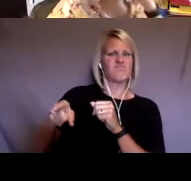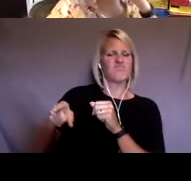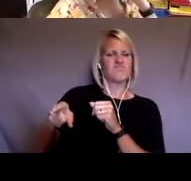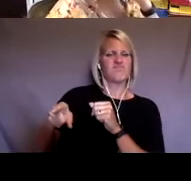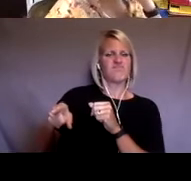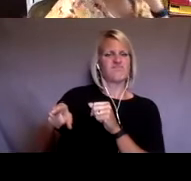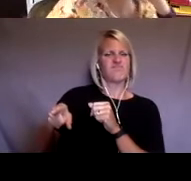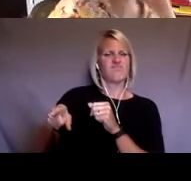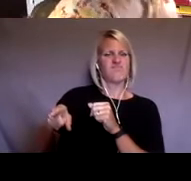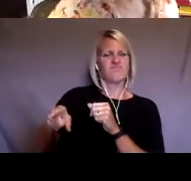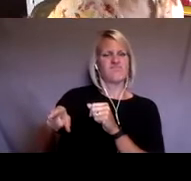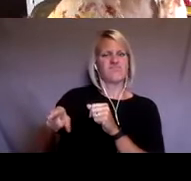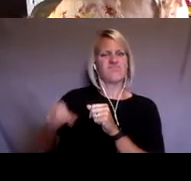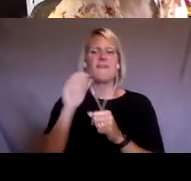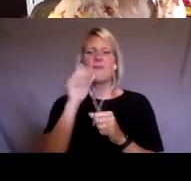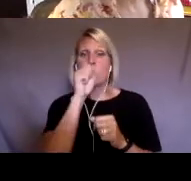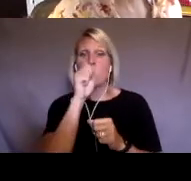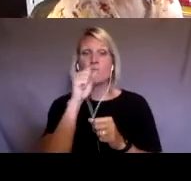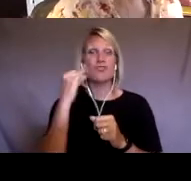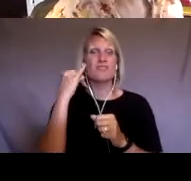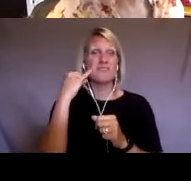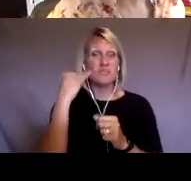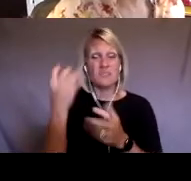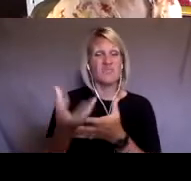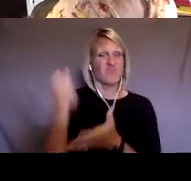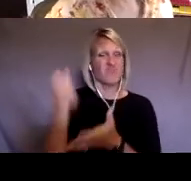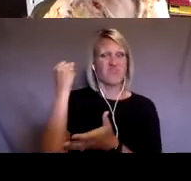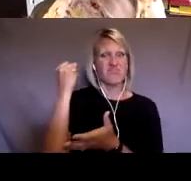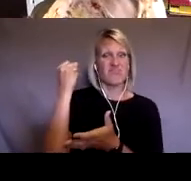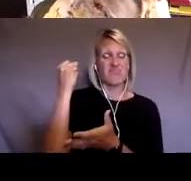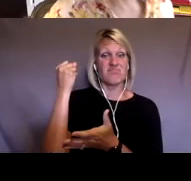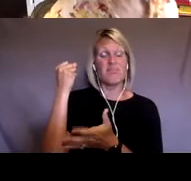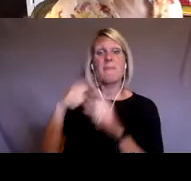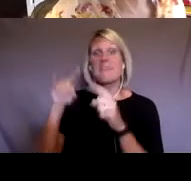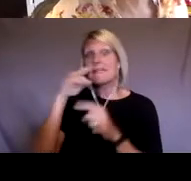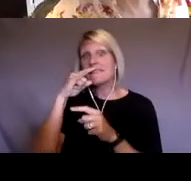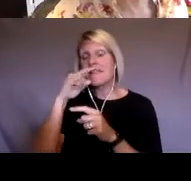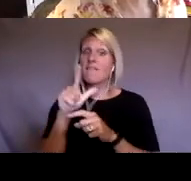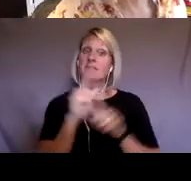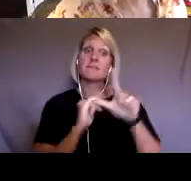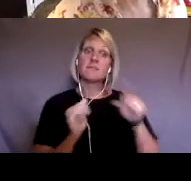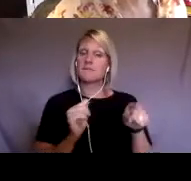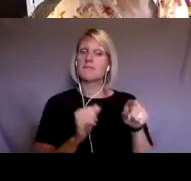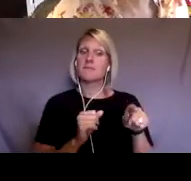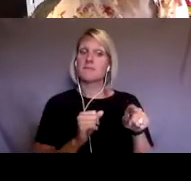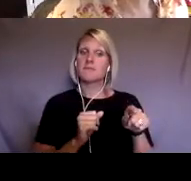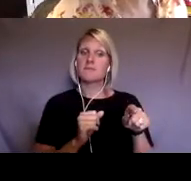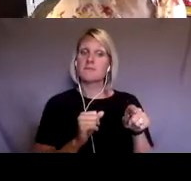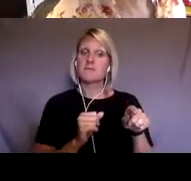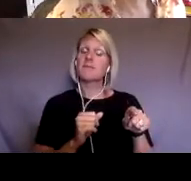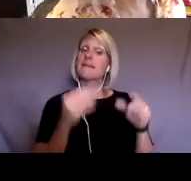the oranges and the juice confiscated, and the kids on the left that